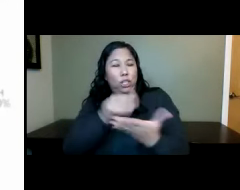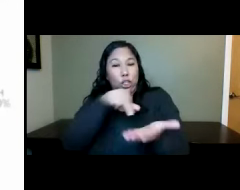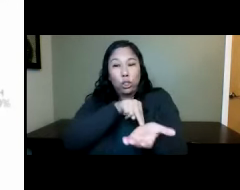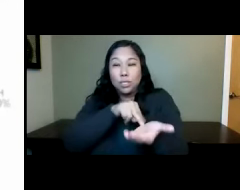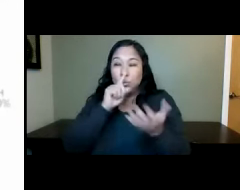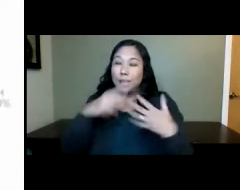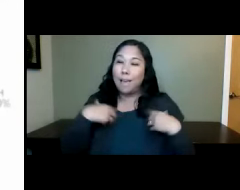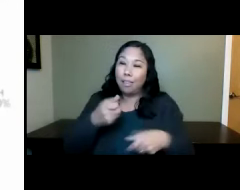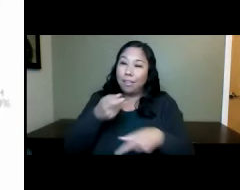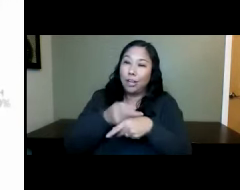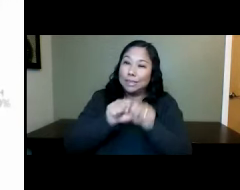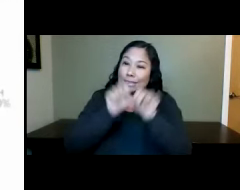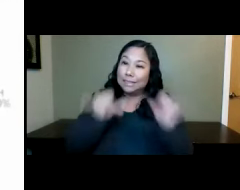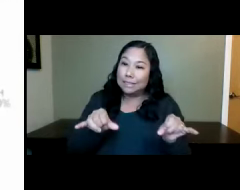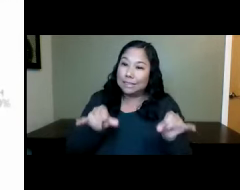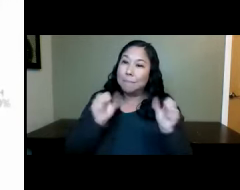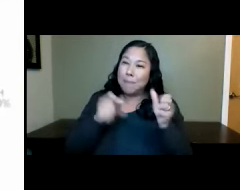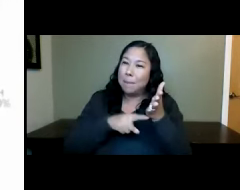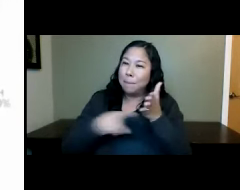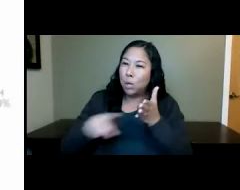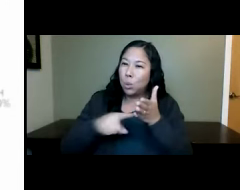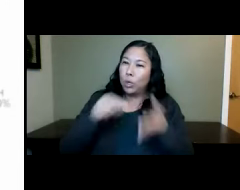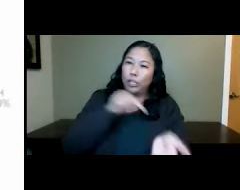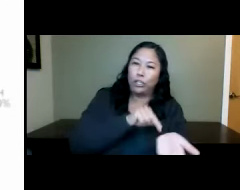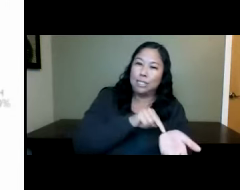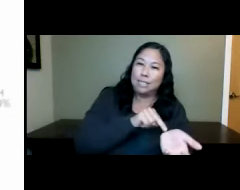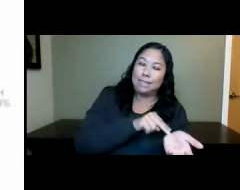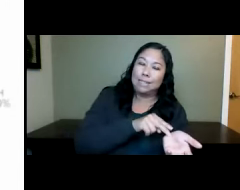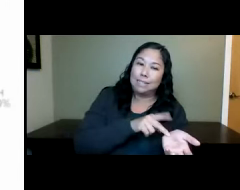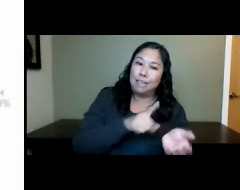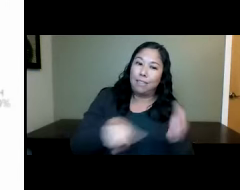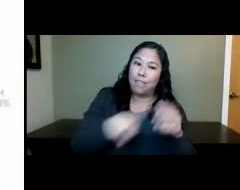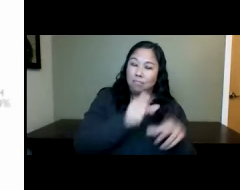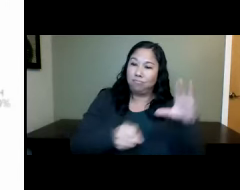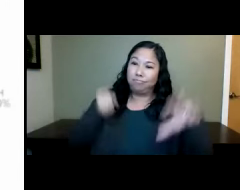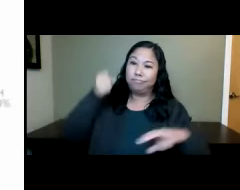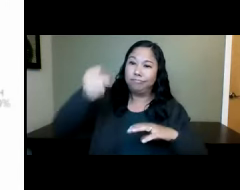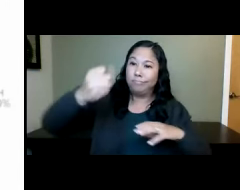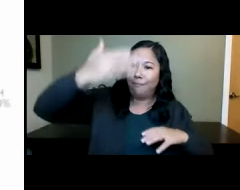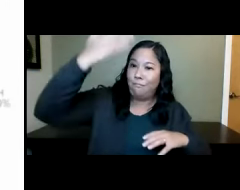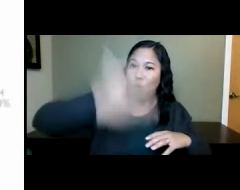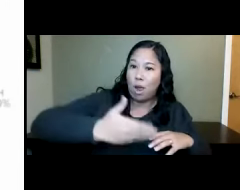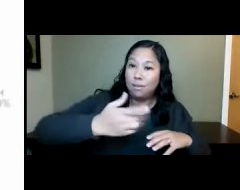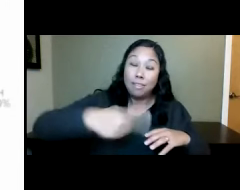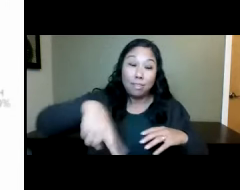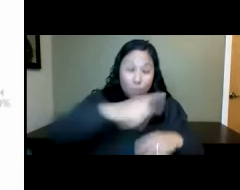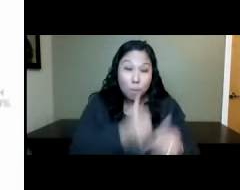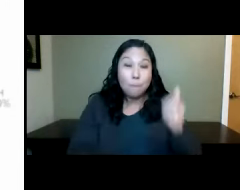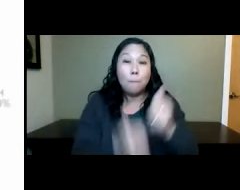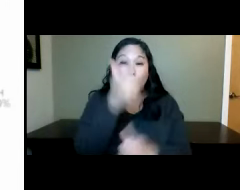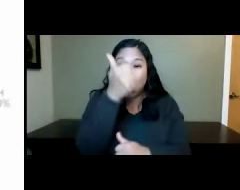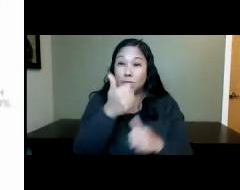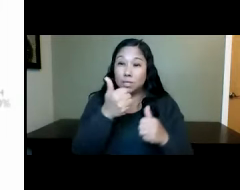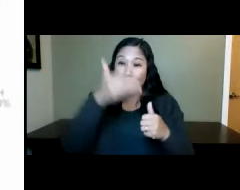of the minority nurses, like Filipino nurses, are placed in the very front, the most proximal parts of